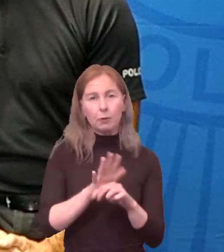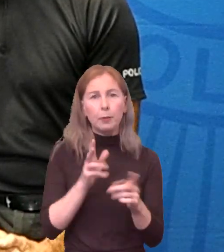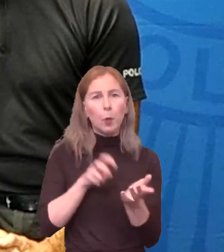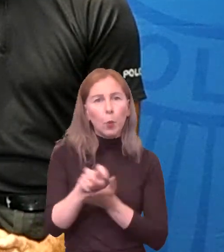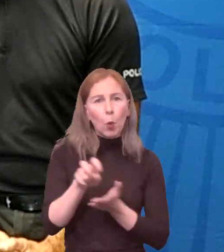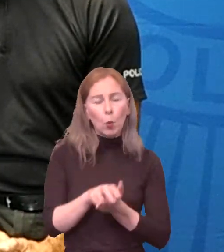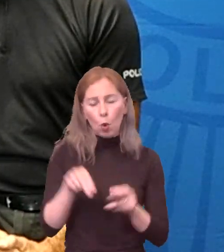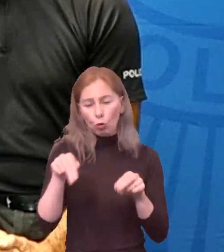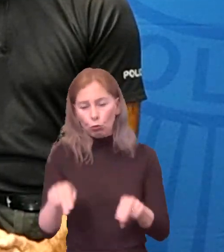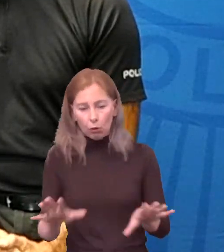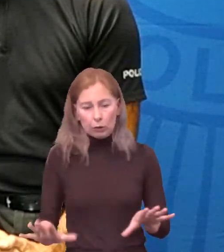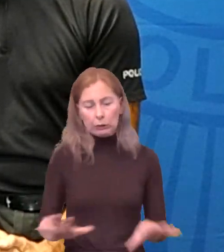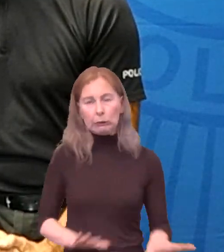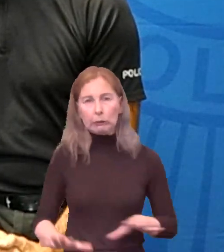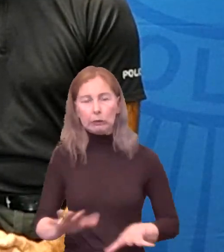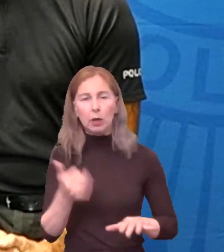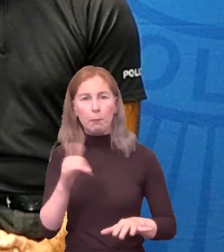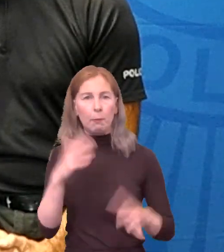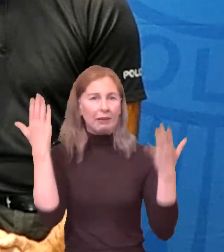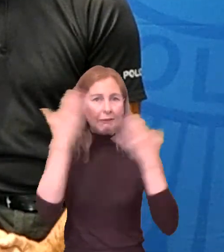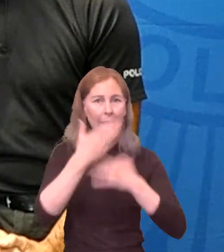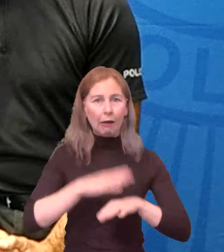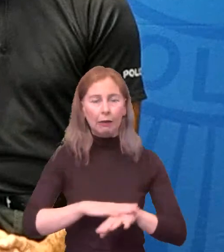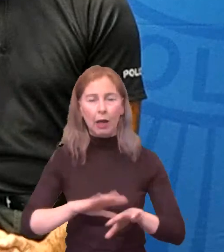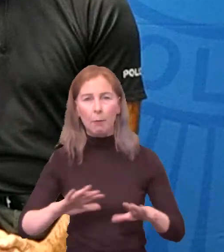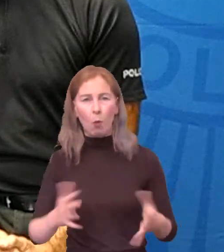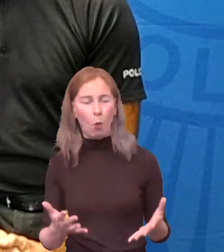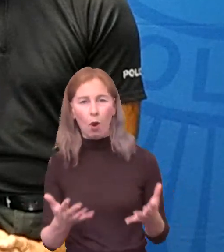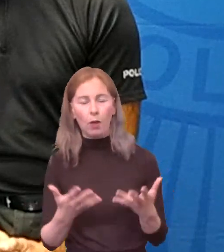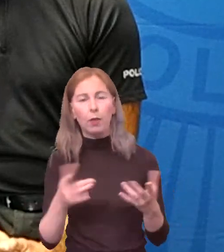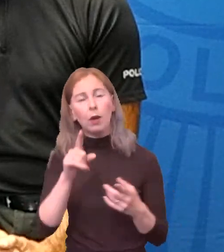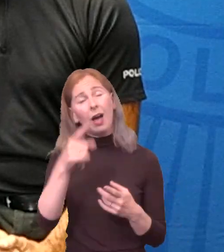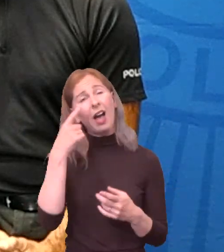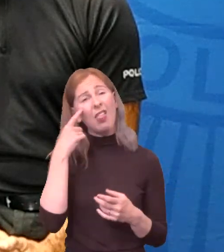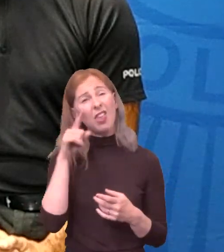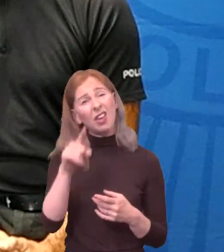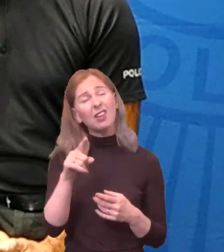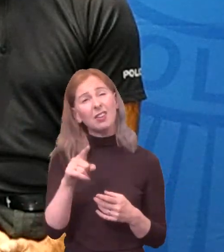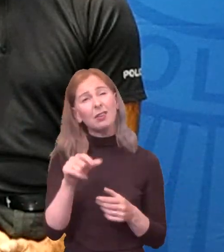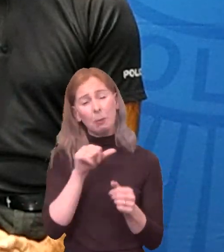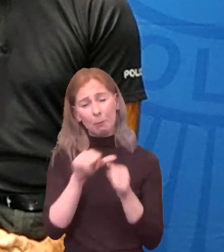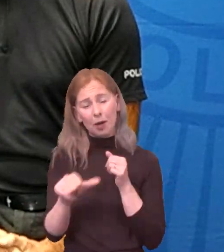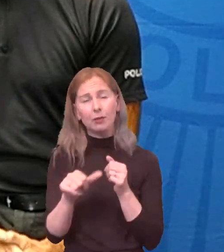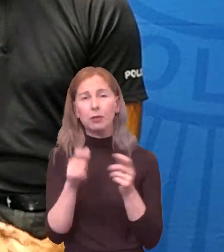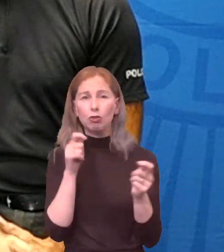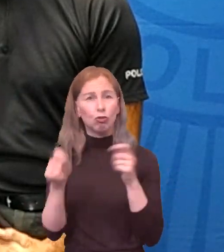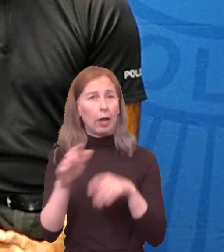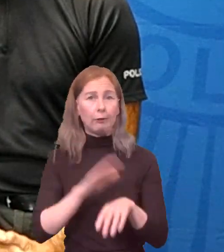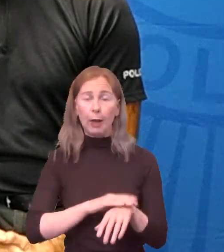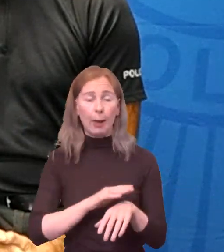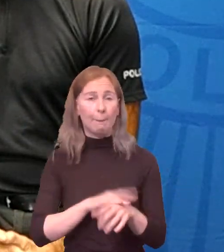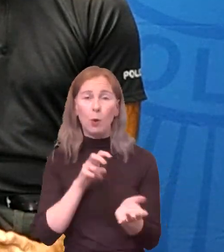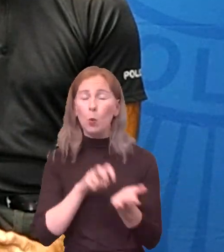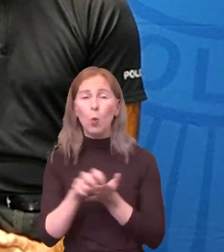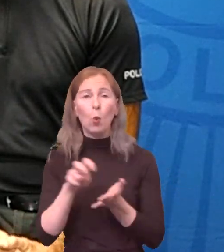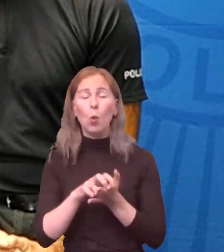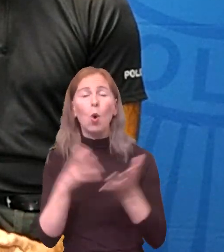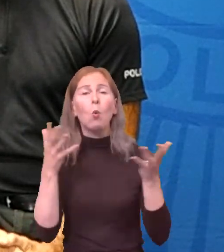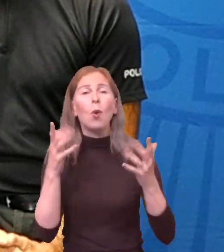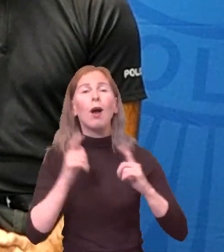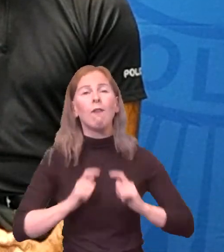in certain areas, whether that may be at night time, I would just say avoid those times, those places, and go places where you feel